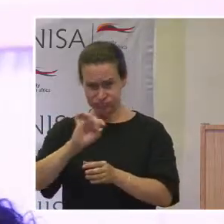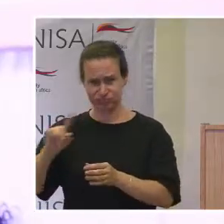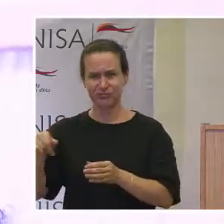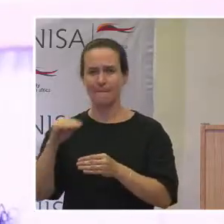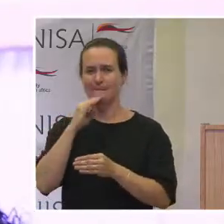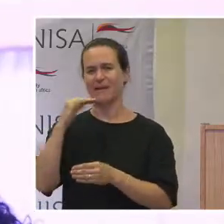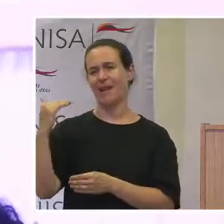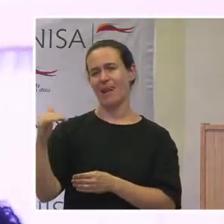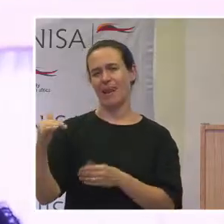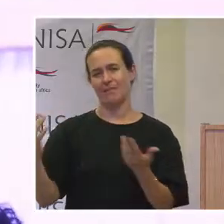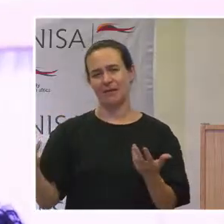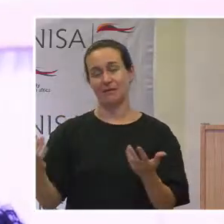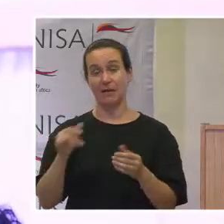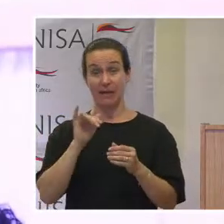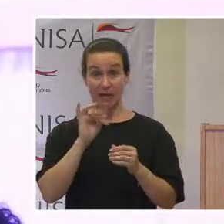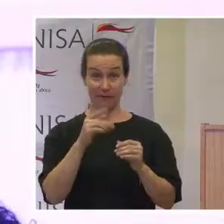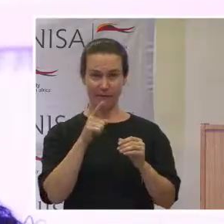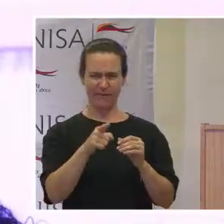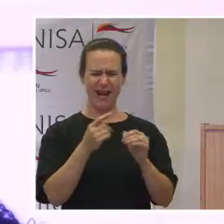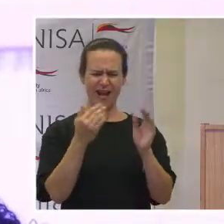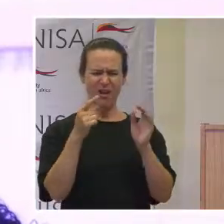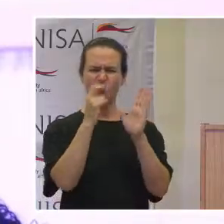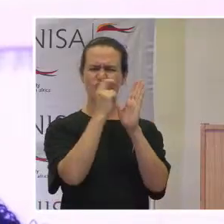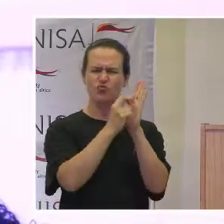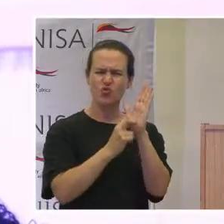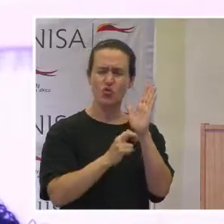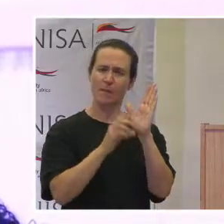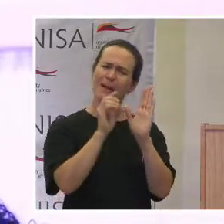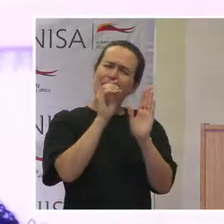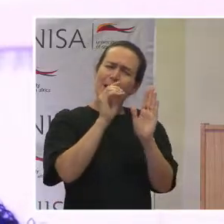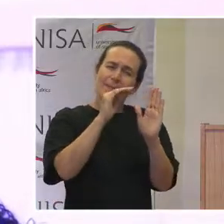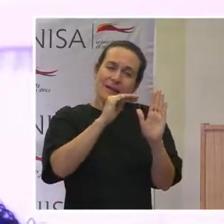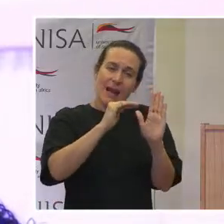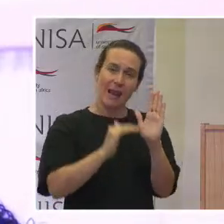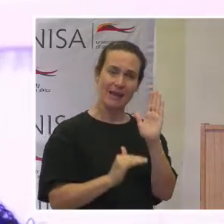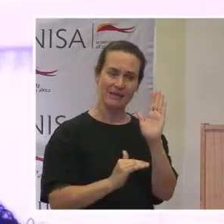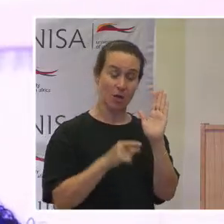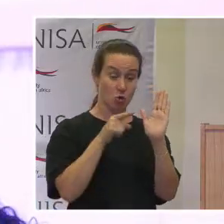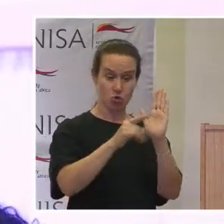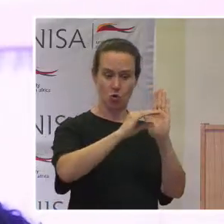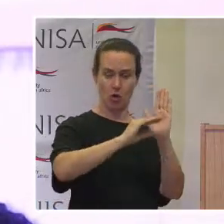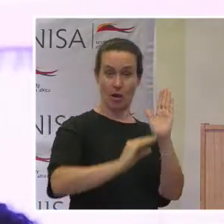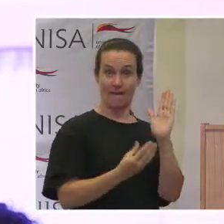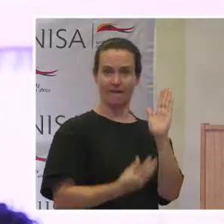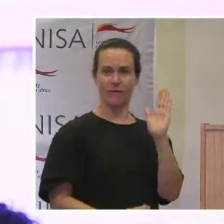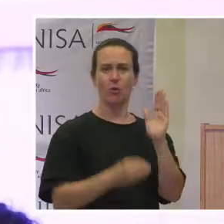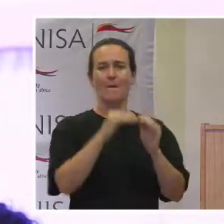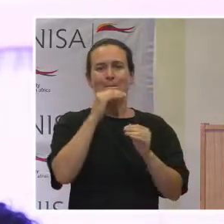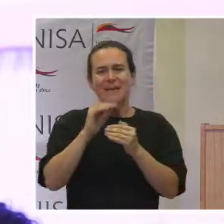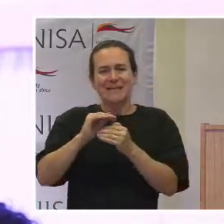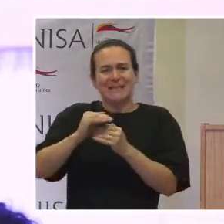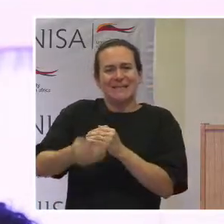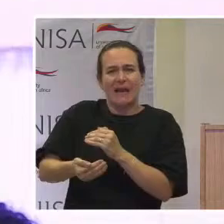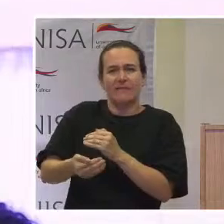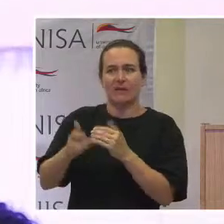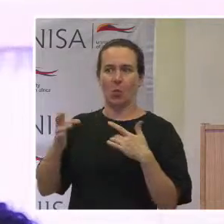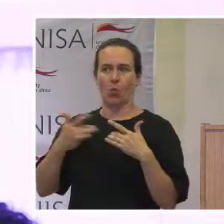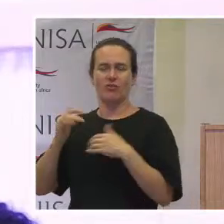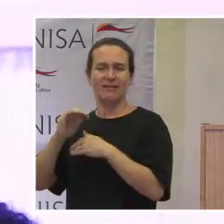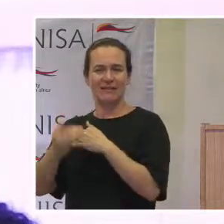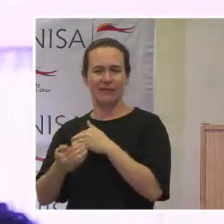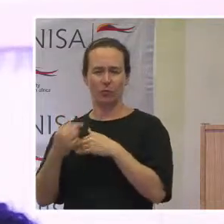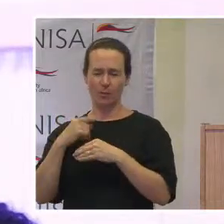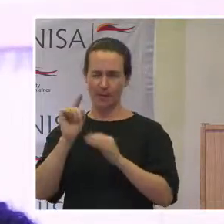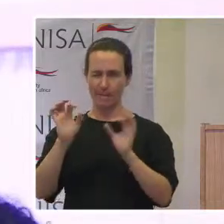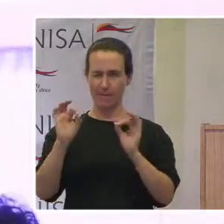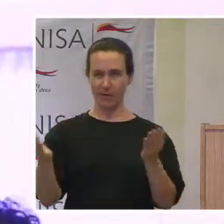same time, if you relax the laws too much, then it's a safety concern, right? So we need to find a balance between the two.